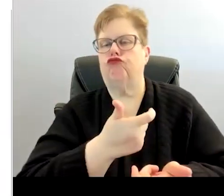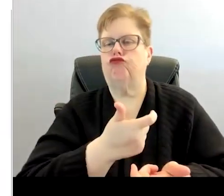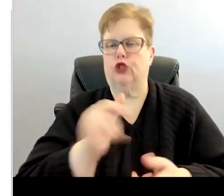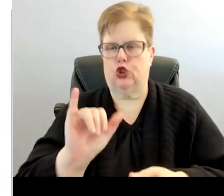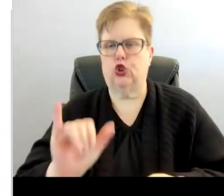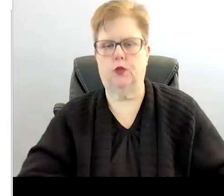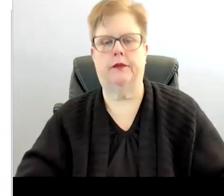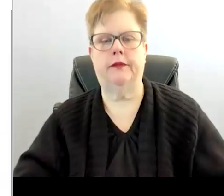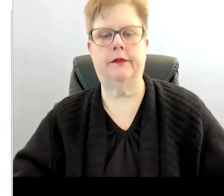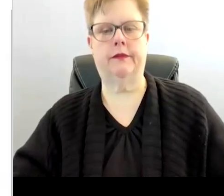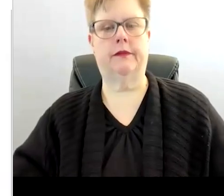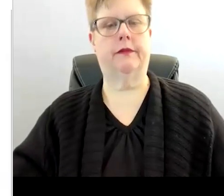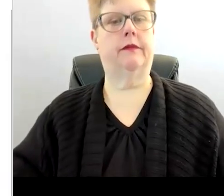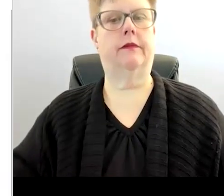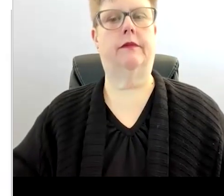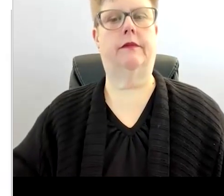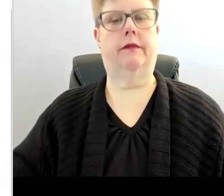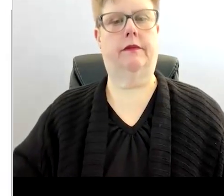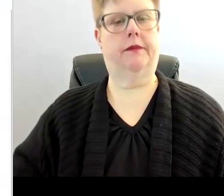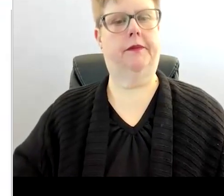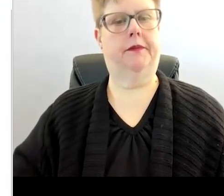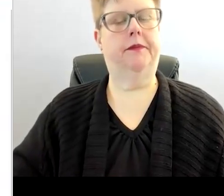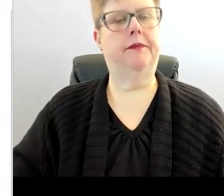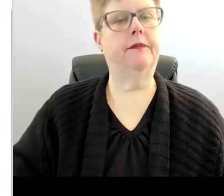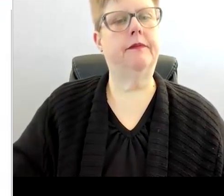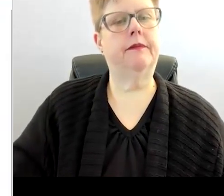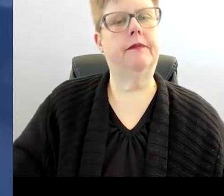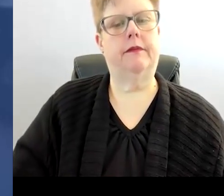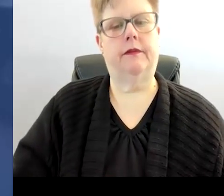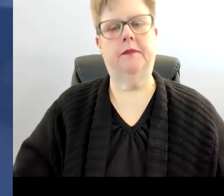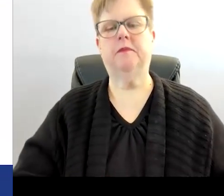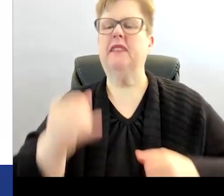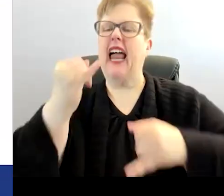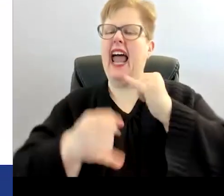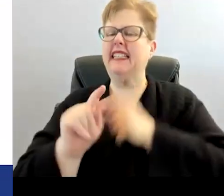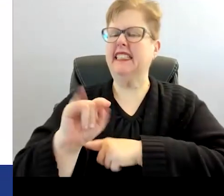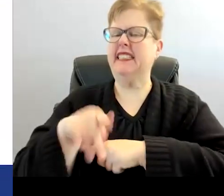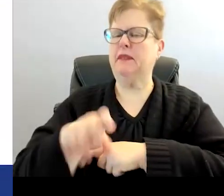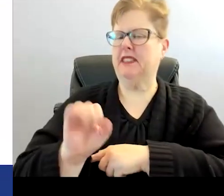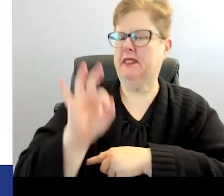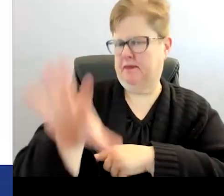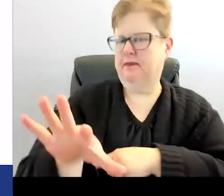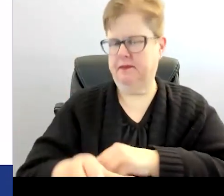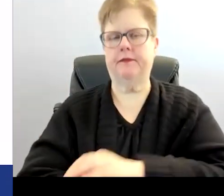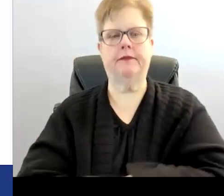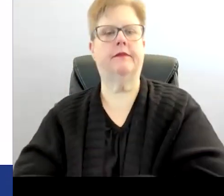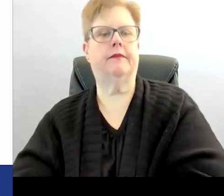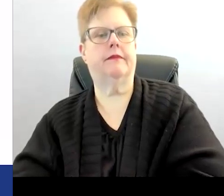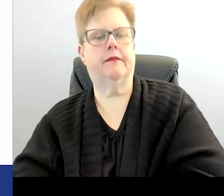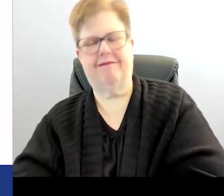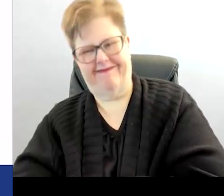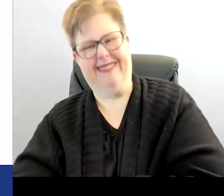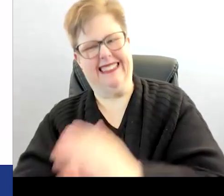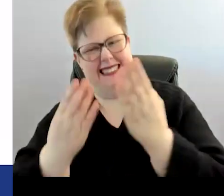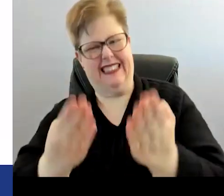too. All right, so some last tips. I really do suggest you